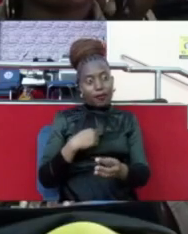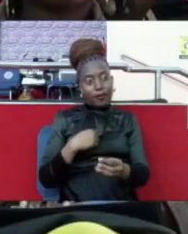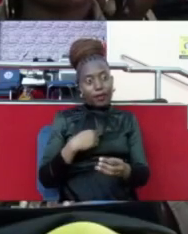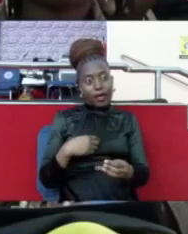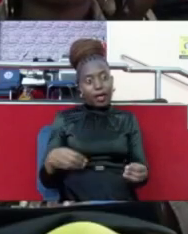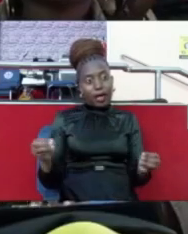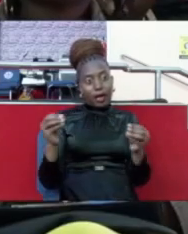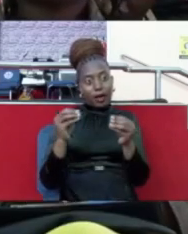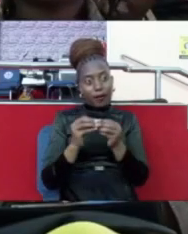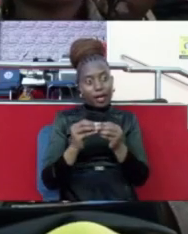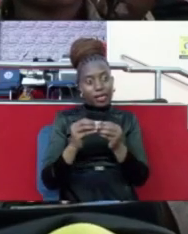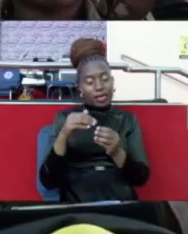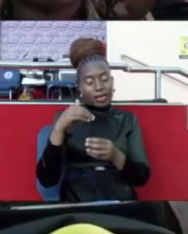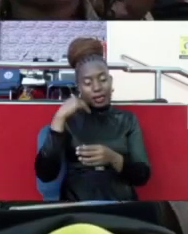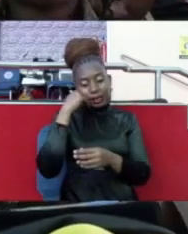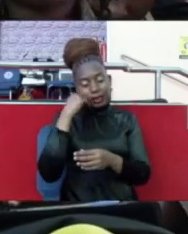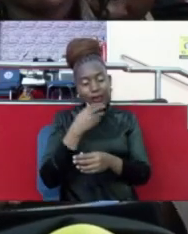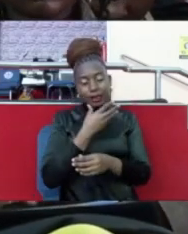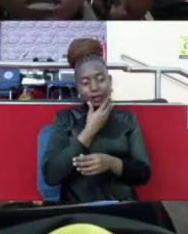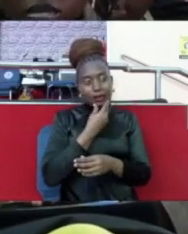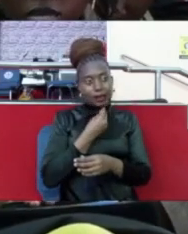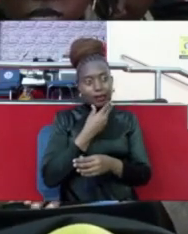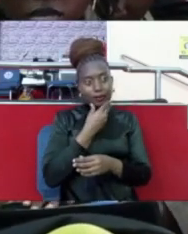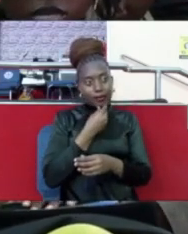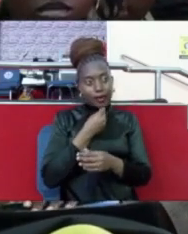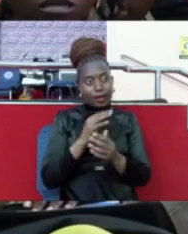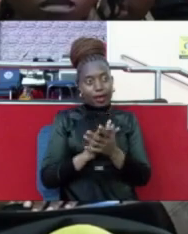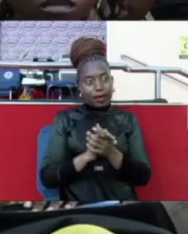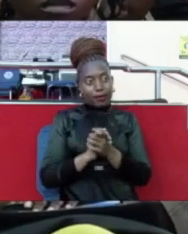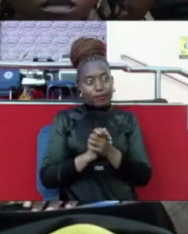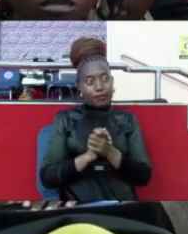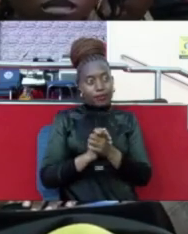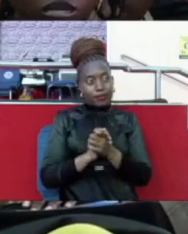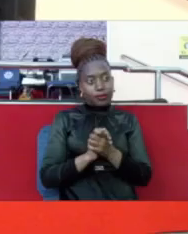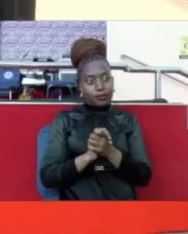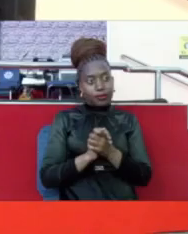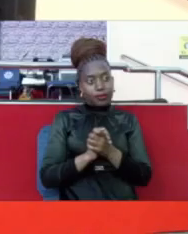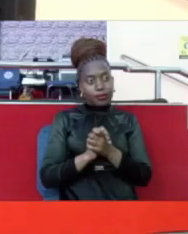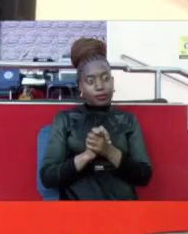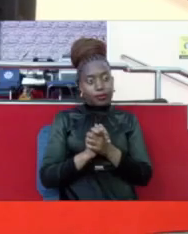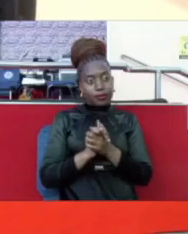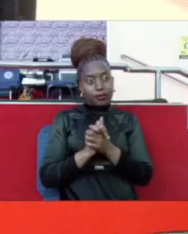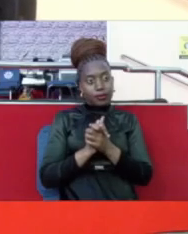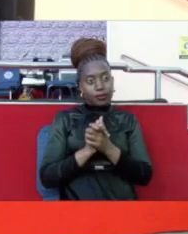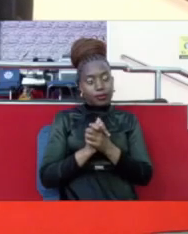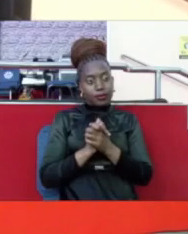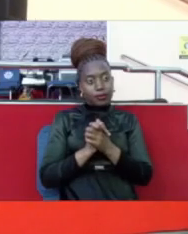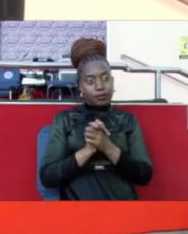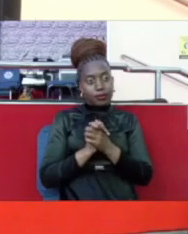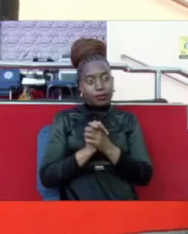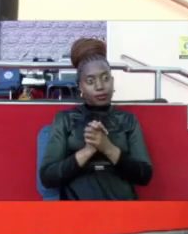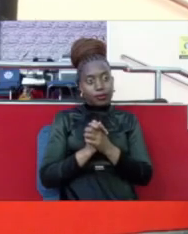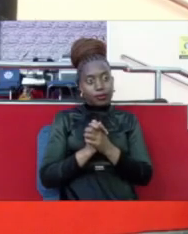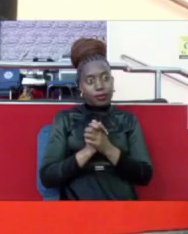under a covering. Katika kutembea kwangu nilikuwa nimekutana na wanaume ambao huketi kwenye kivuli that backs up to